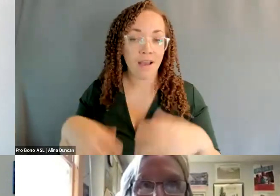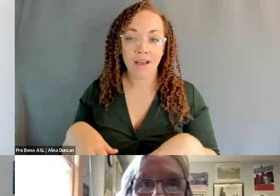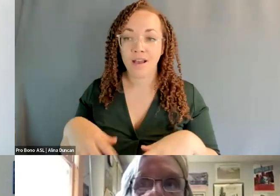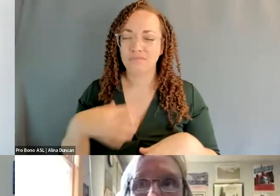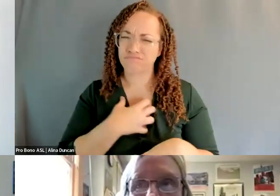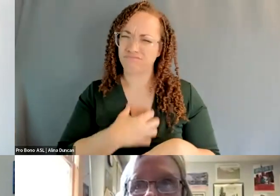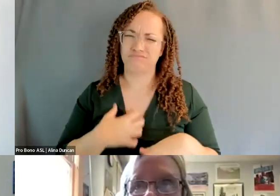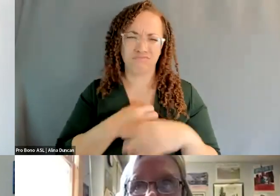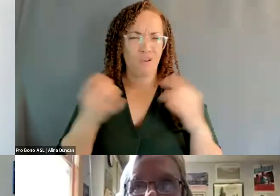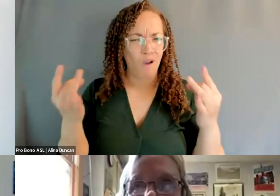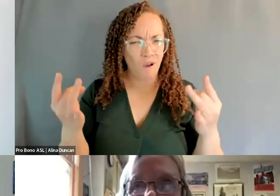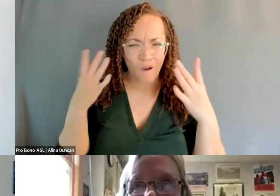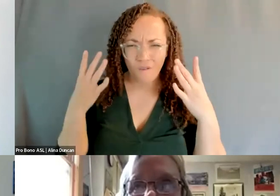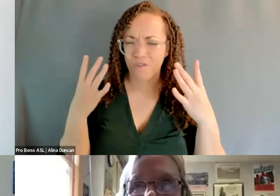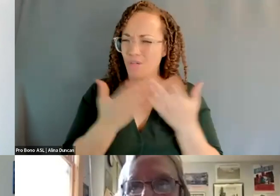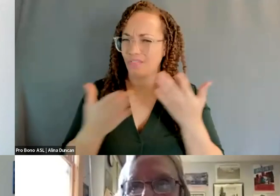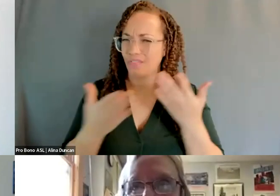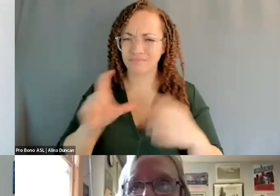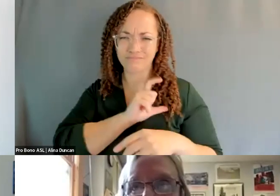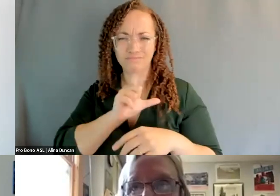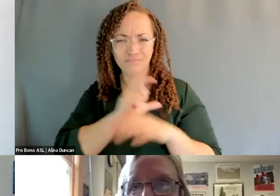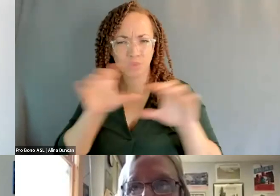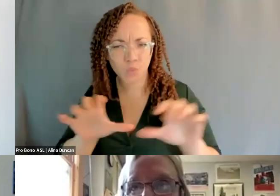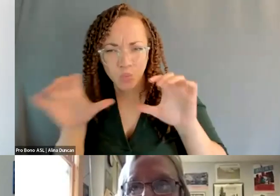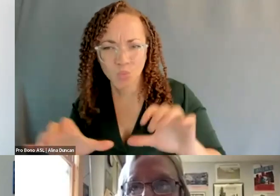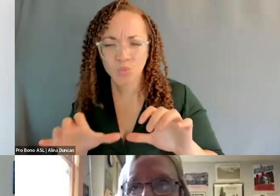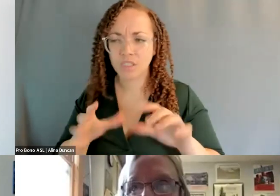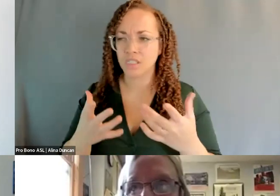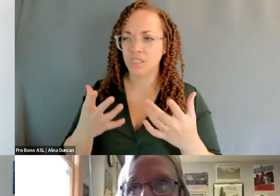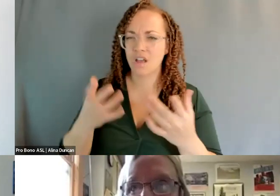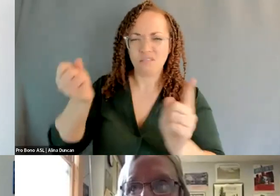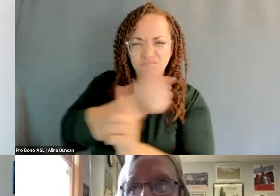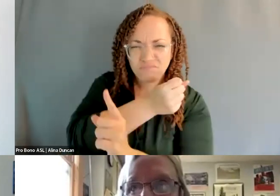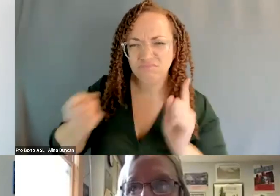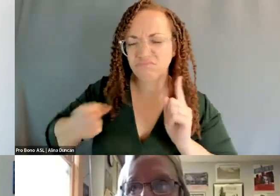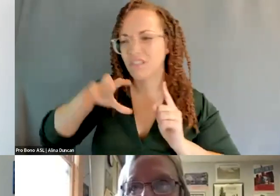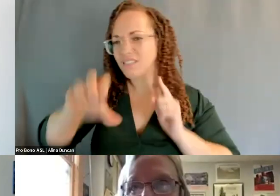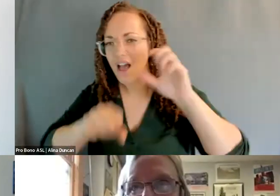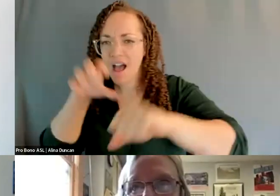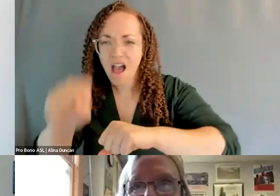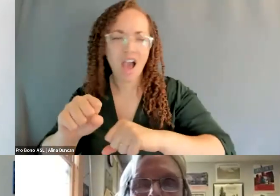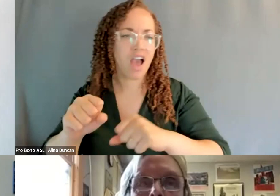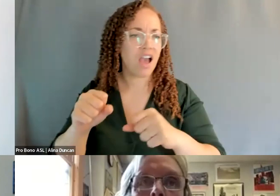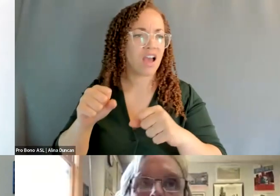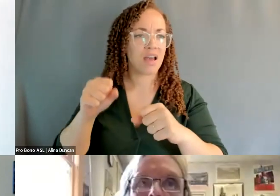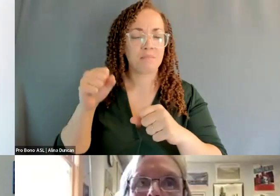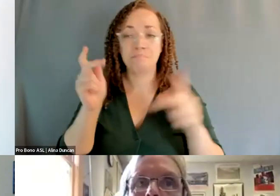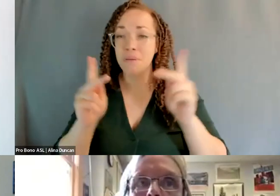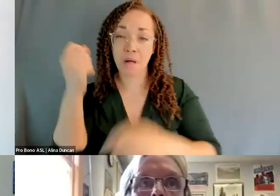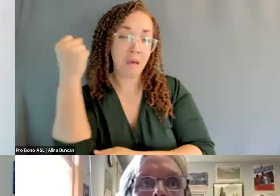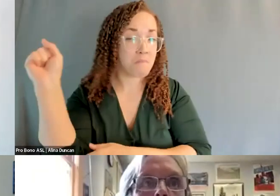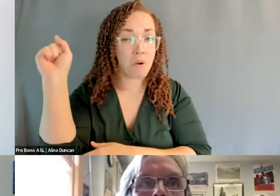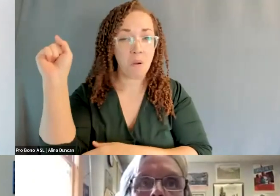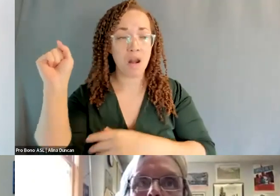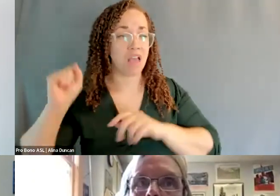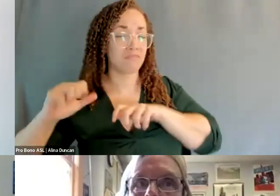disgusting, gut-wrenching scenes of police, you know, attacking and like assaulting protesters. And it just